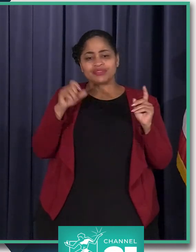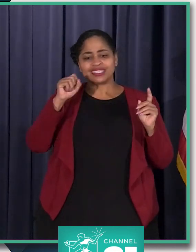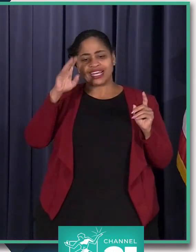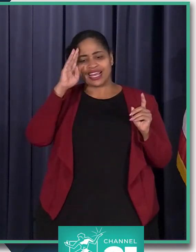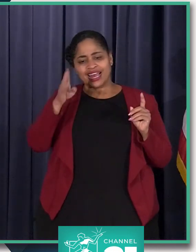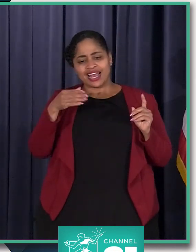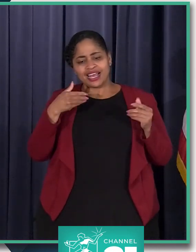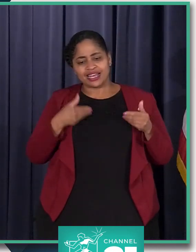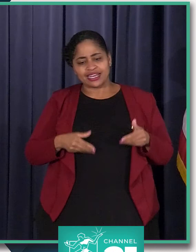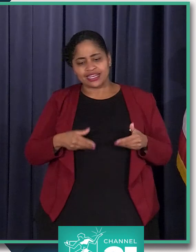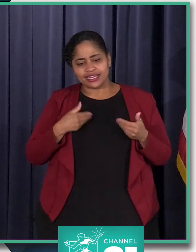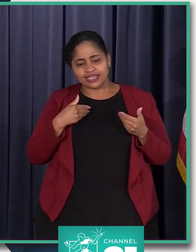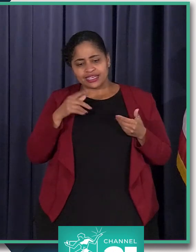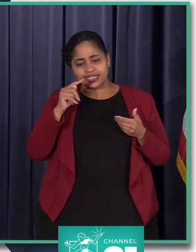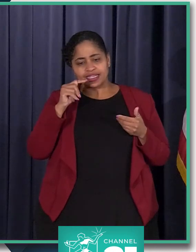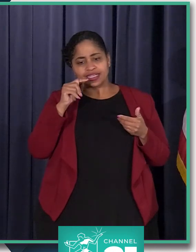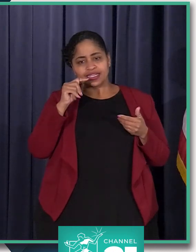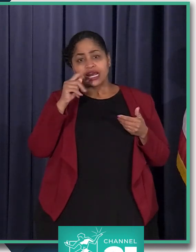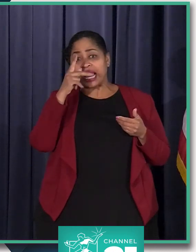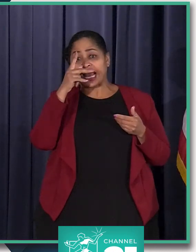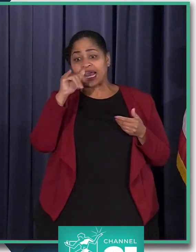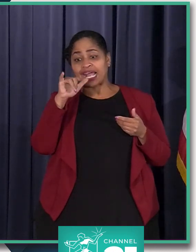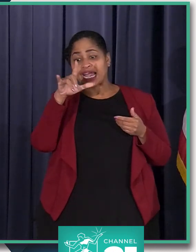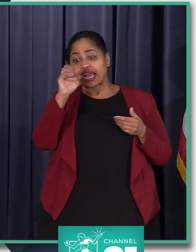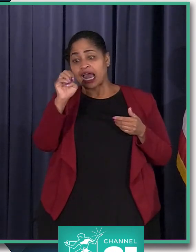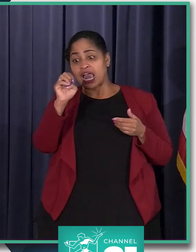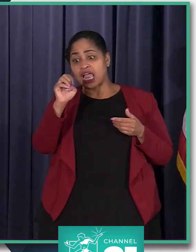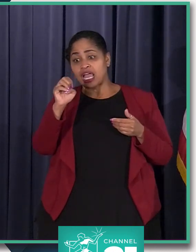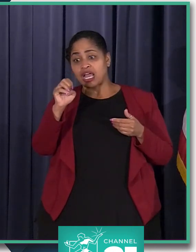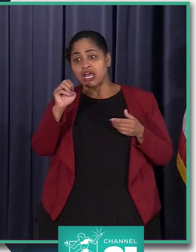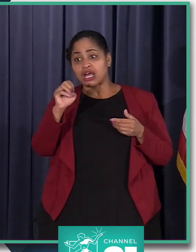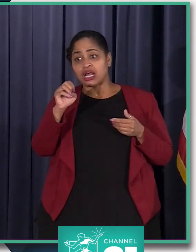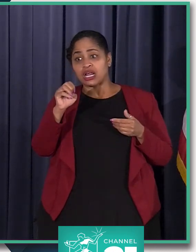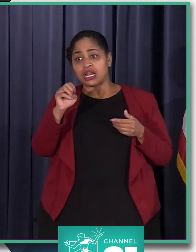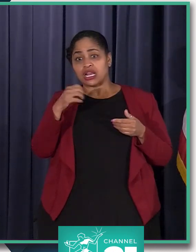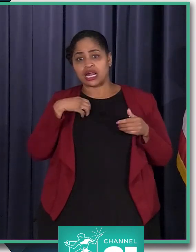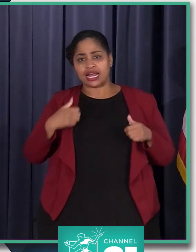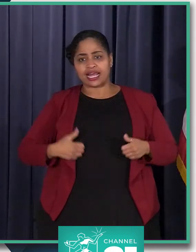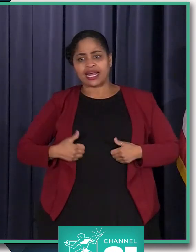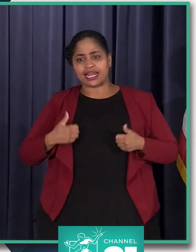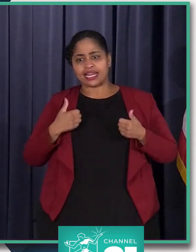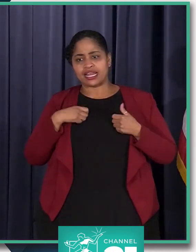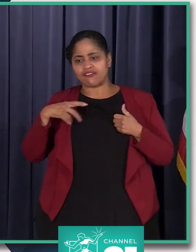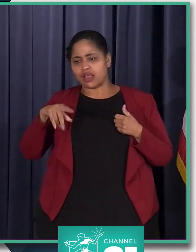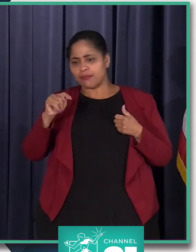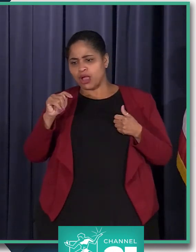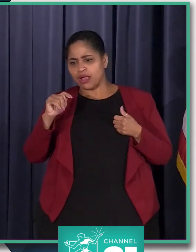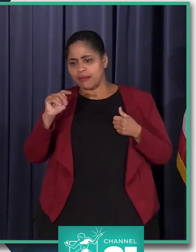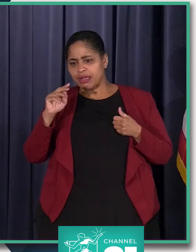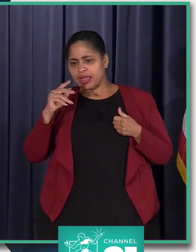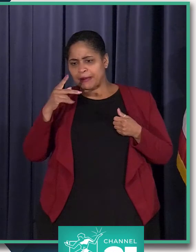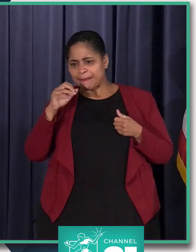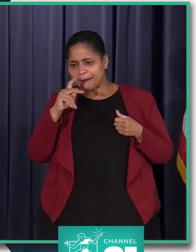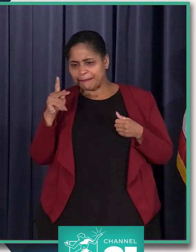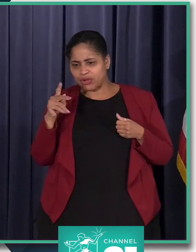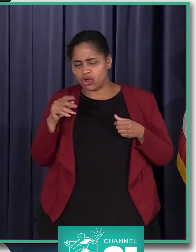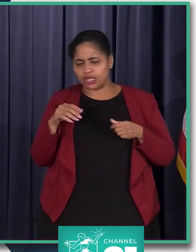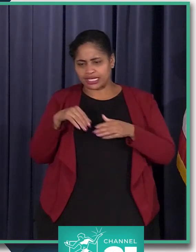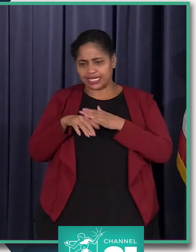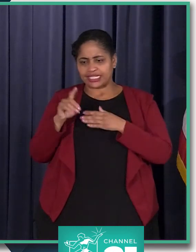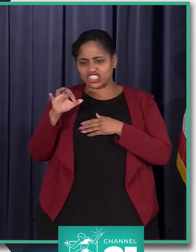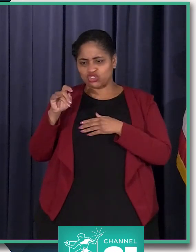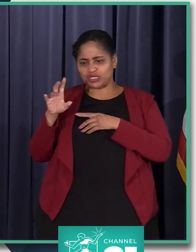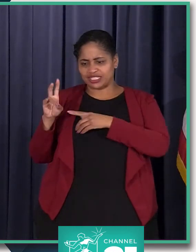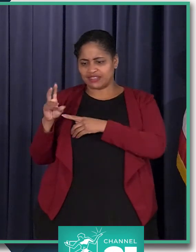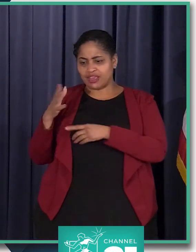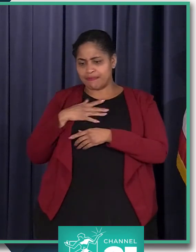Hi. Hi, my name is Kyle. I live off of the Bart McFarland, District 7. Uh-huh.